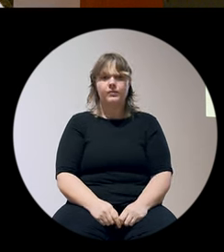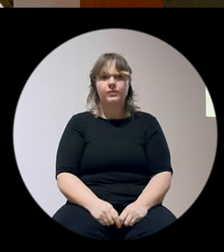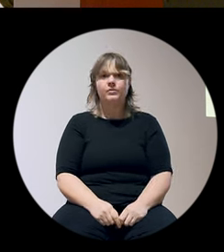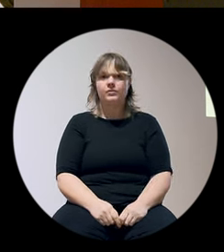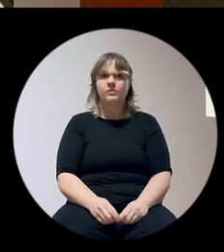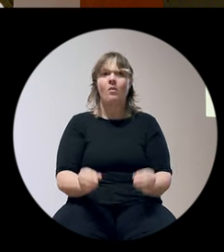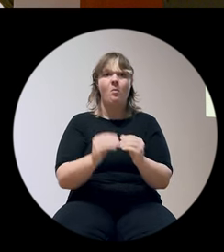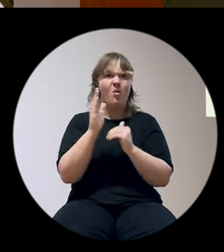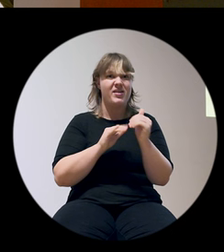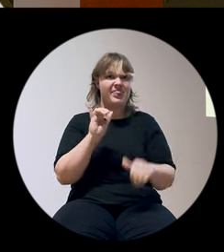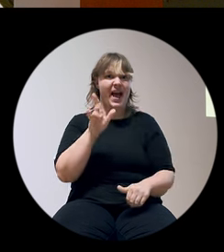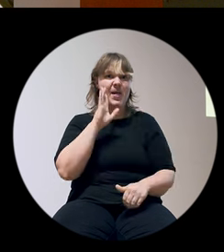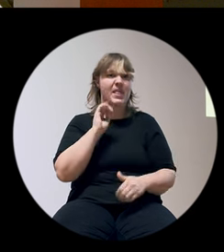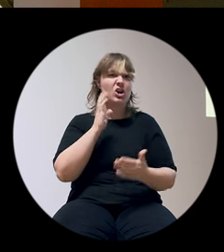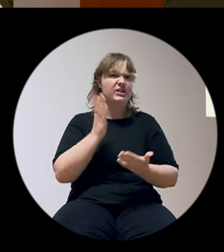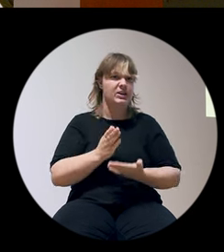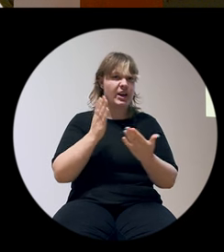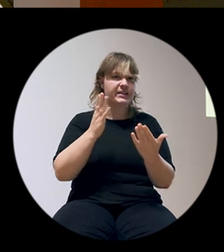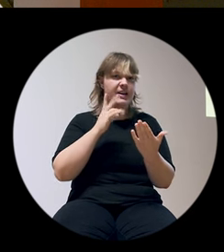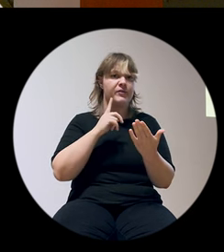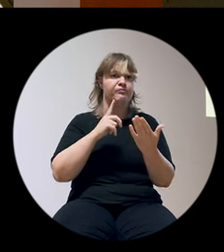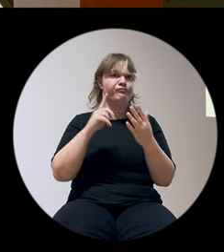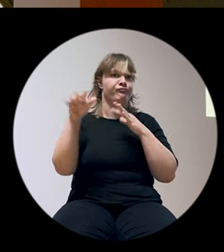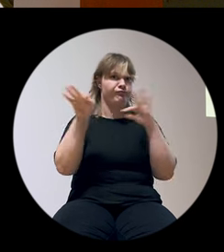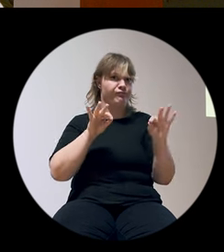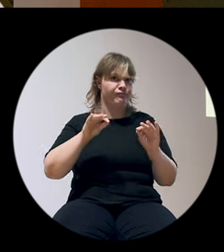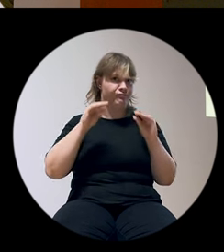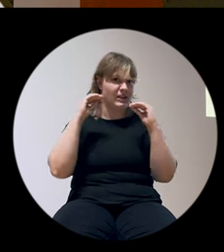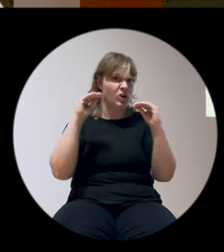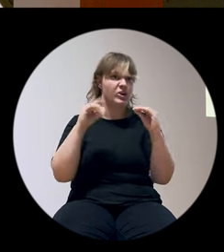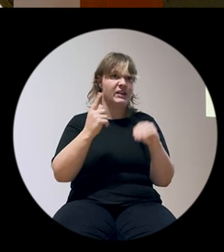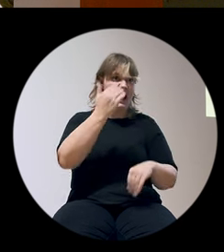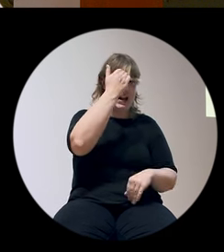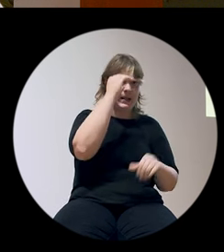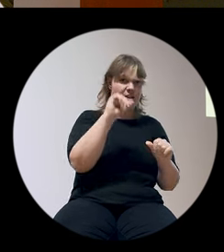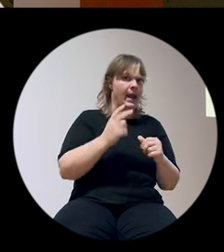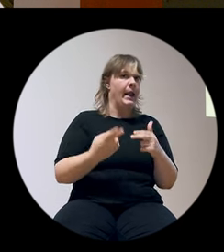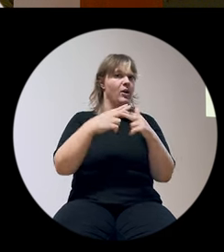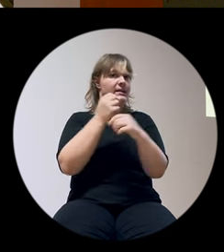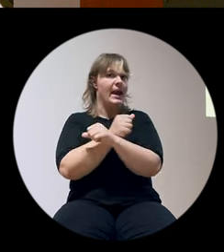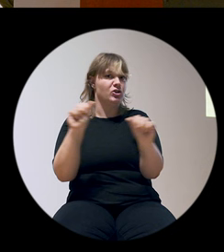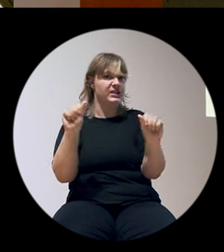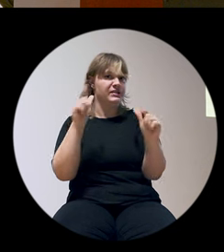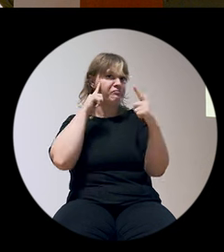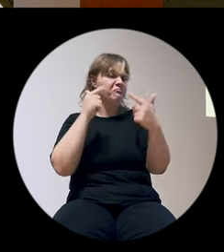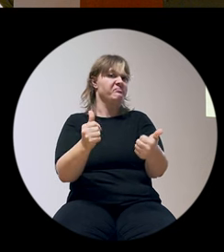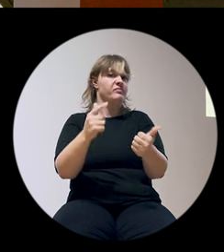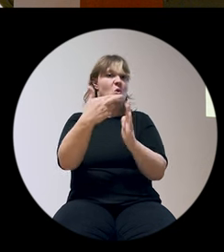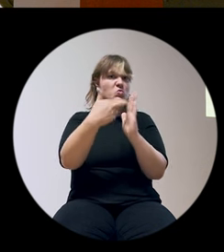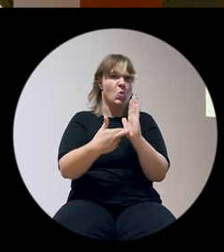They're suggestive, instructive even. Suggestive that knowledge can increase agency, that rules, the rules